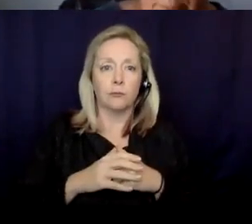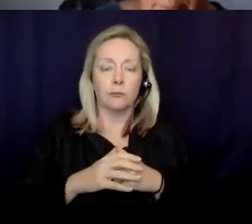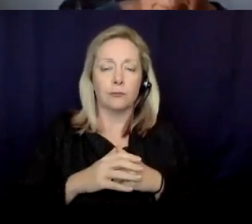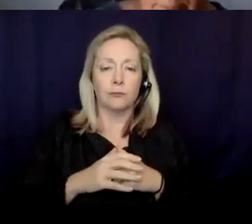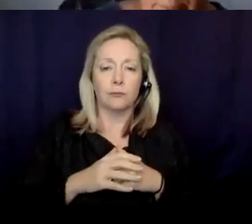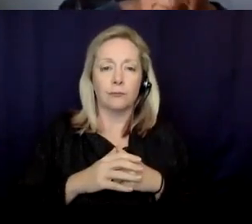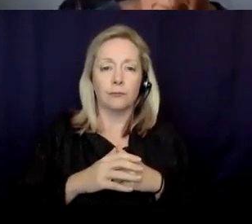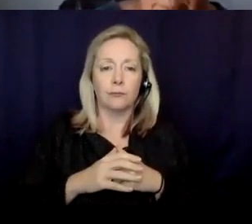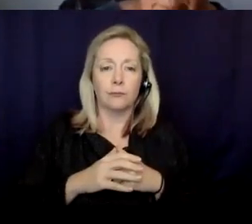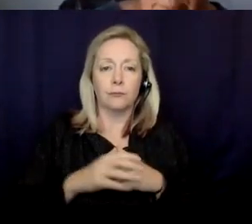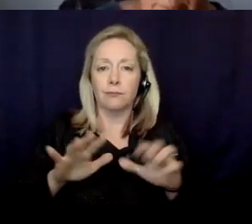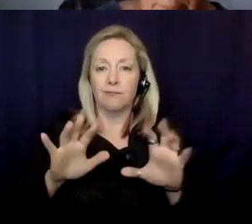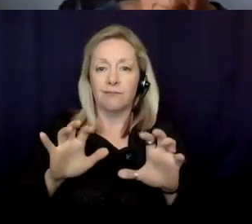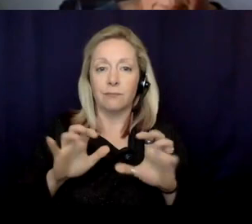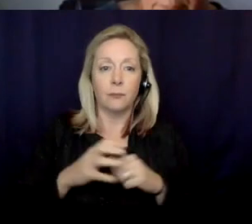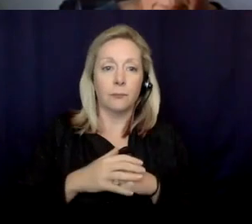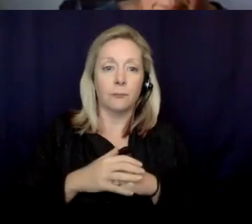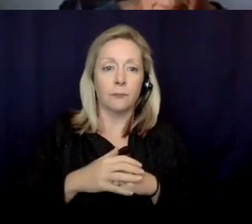maybe